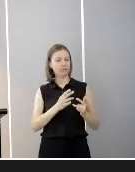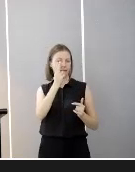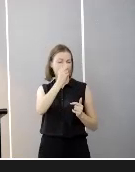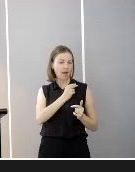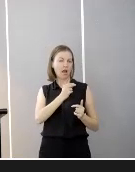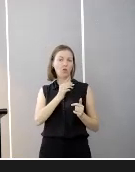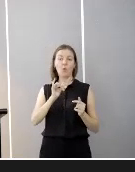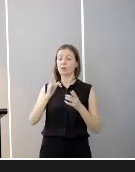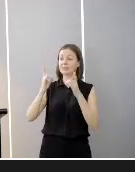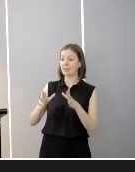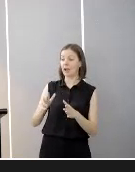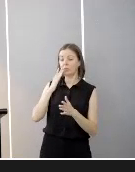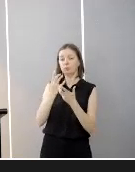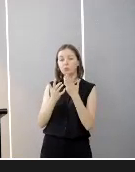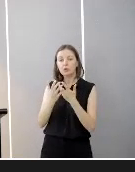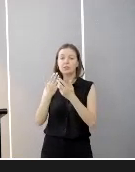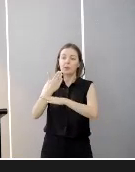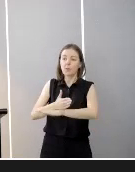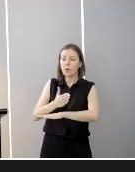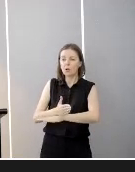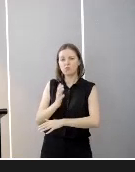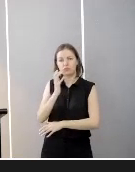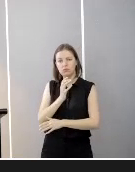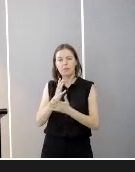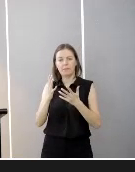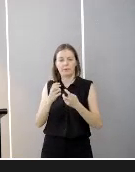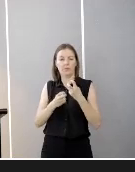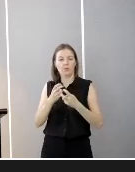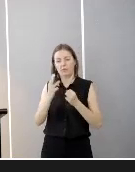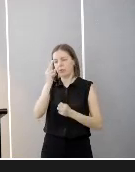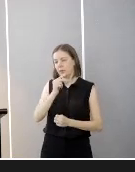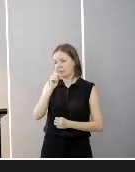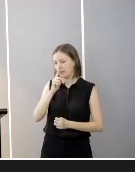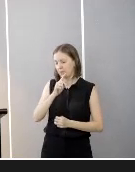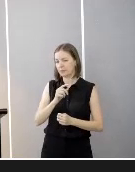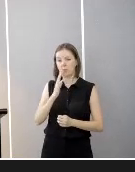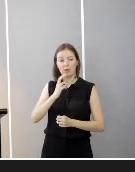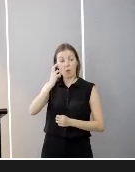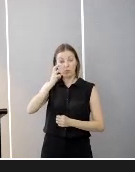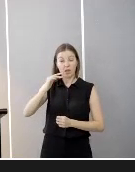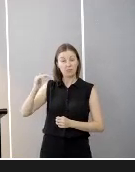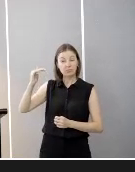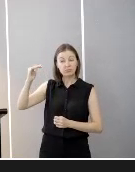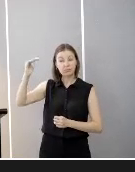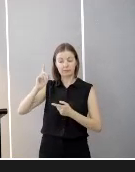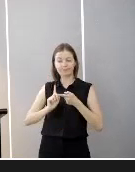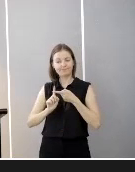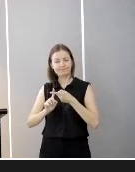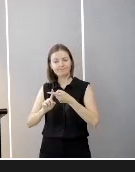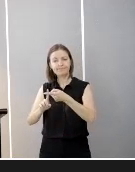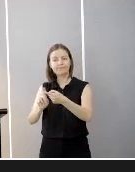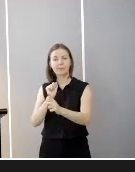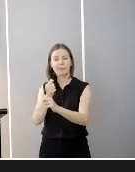work. So it's a really big problem for young people. And then as people get older, many of these things continue to affect